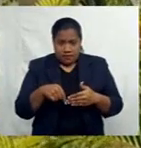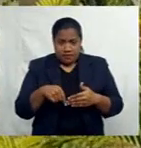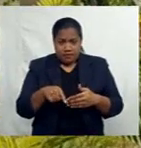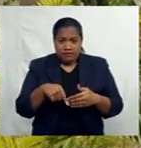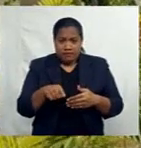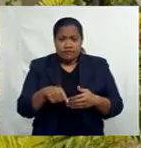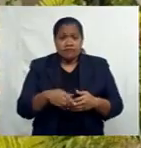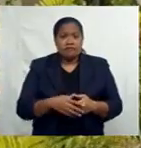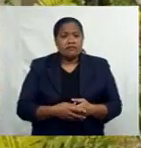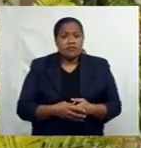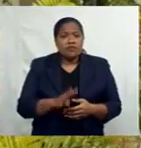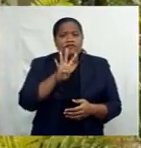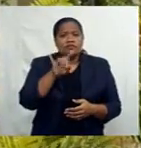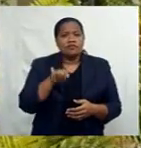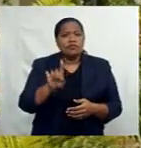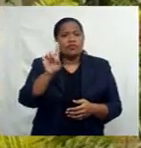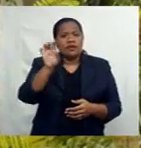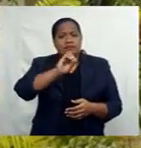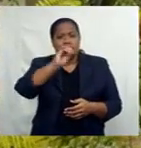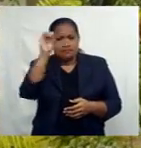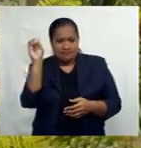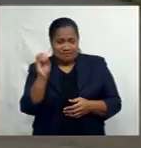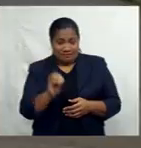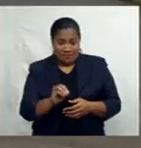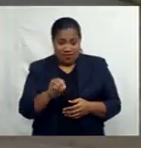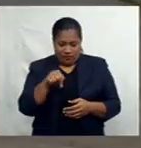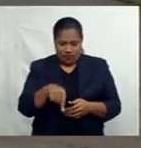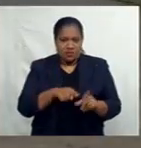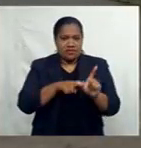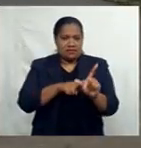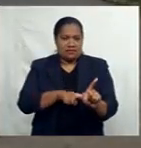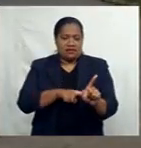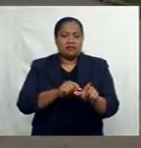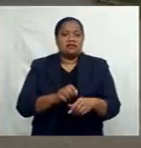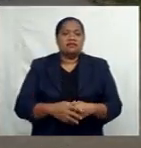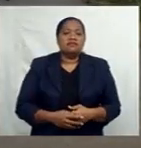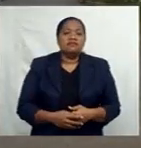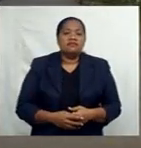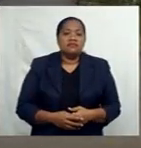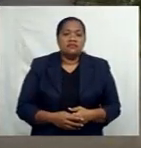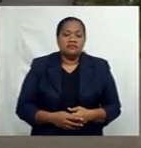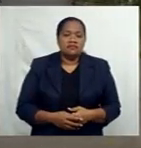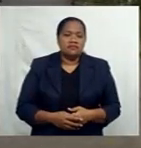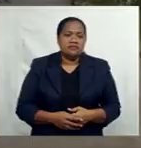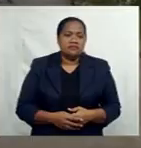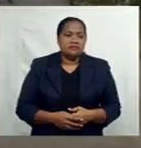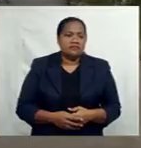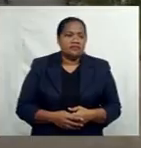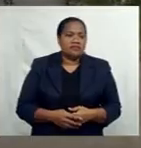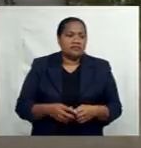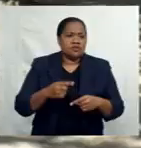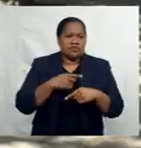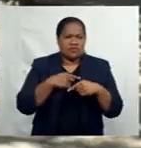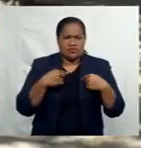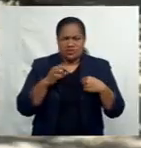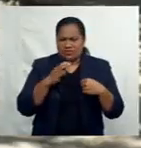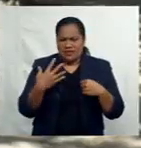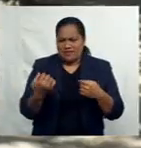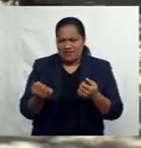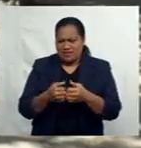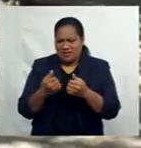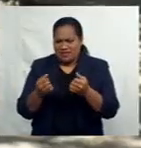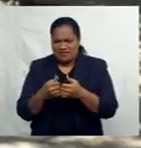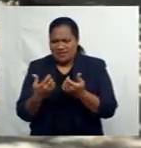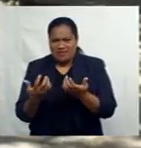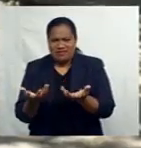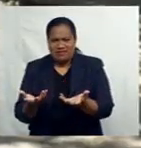for a 4.1% contraction projected for this year. We don't have a lot in the kitty to draw for. The